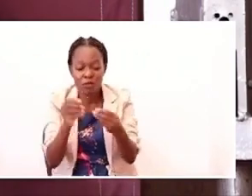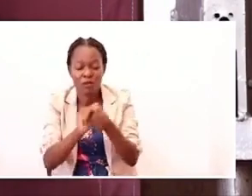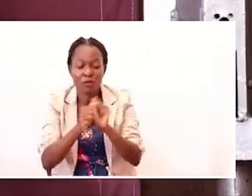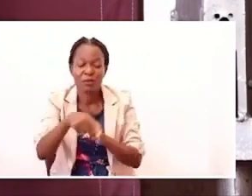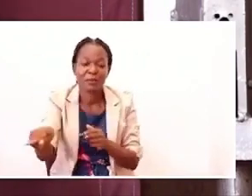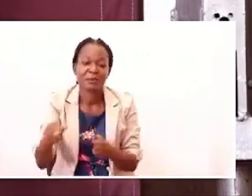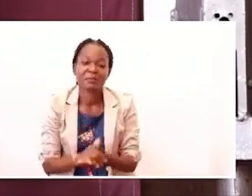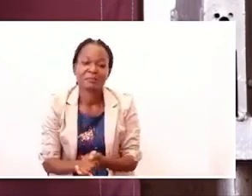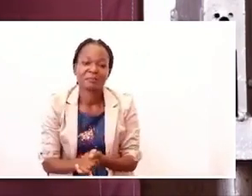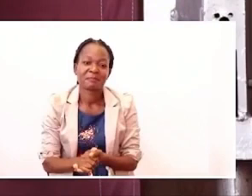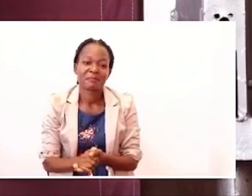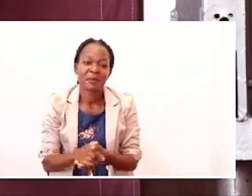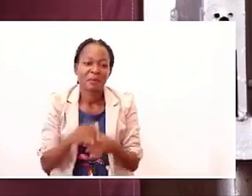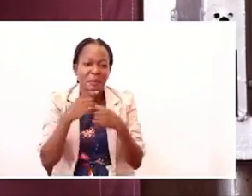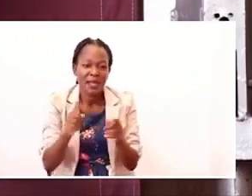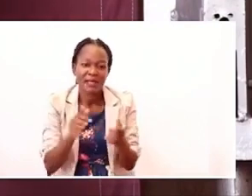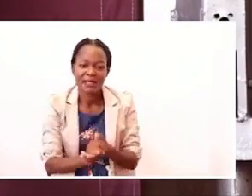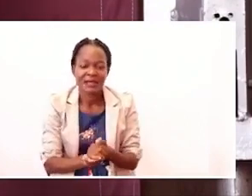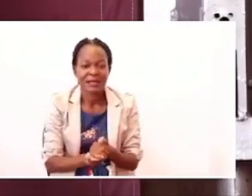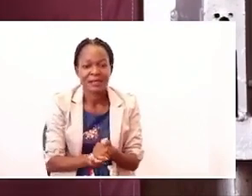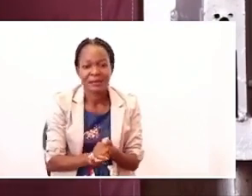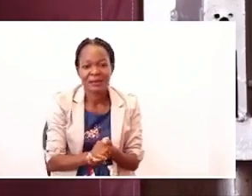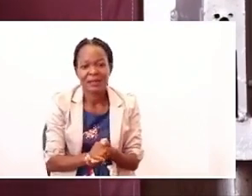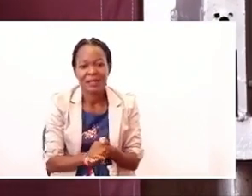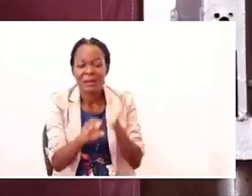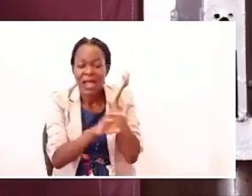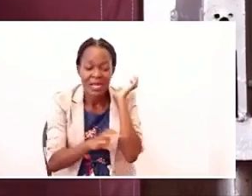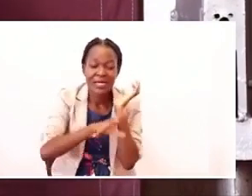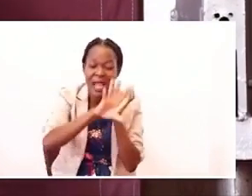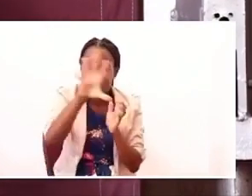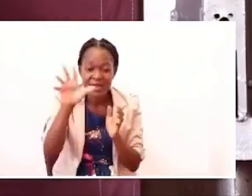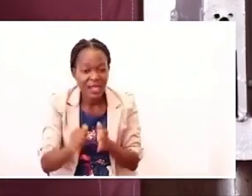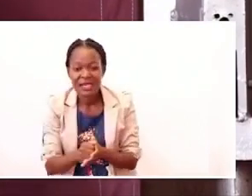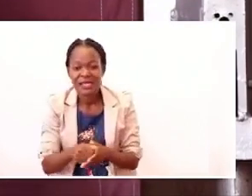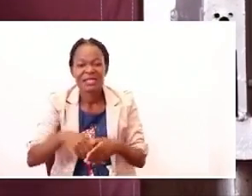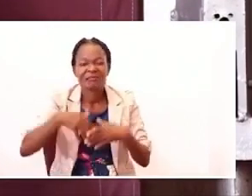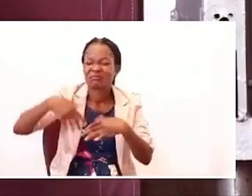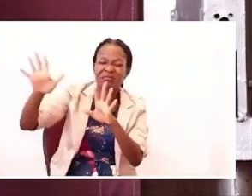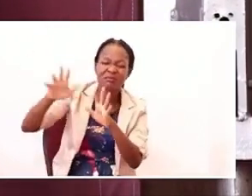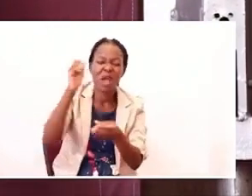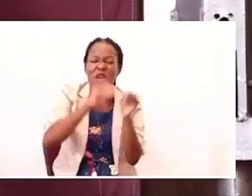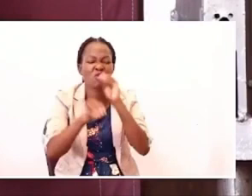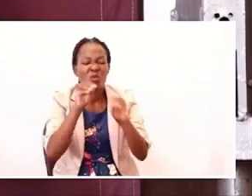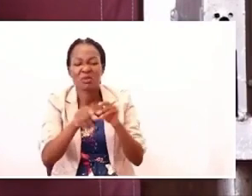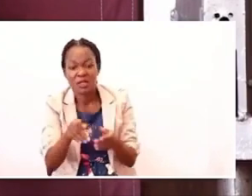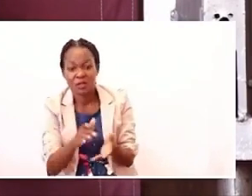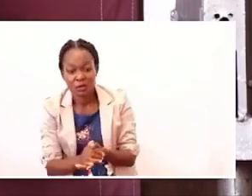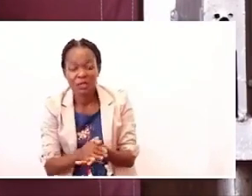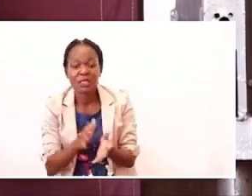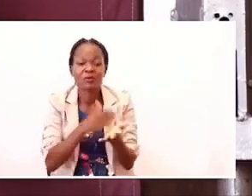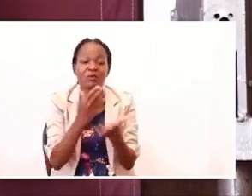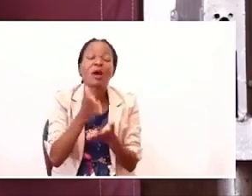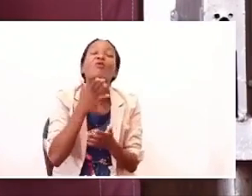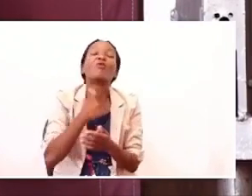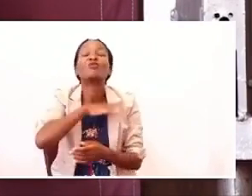But the continent disregarded those recommendations for its own doom. It